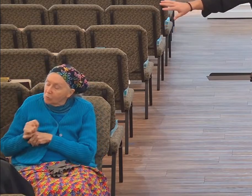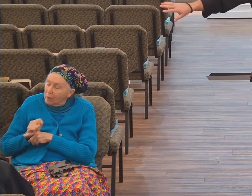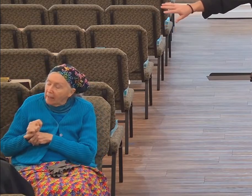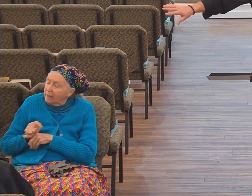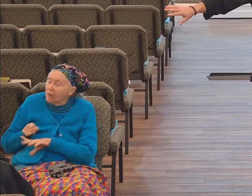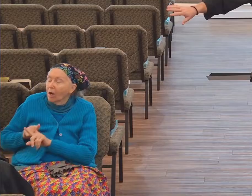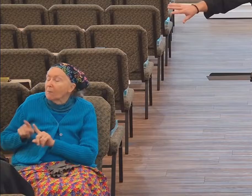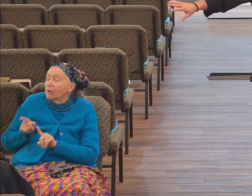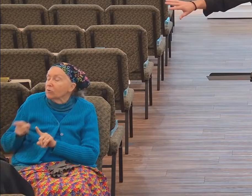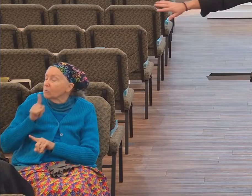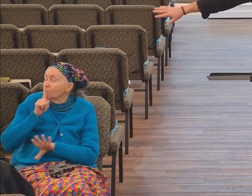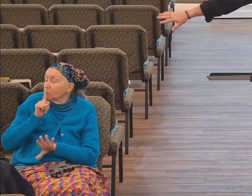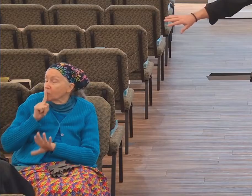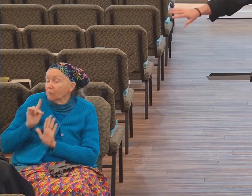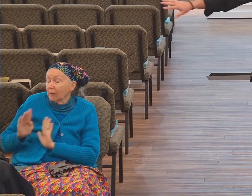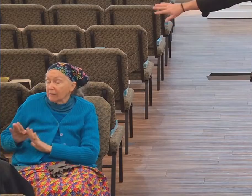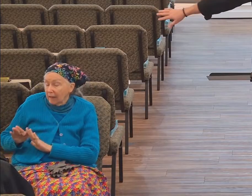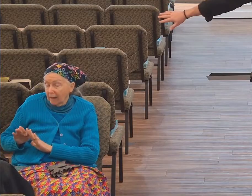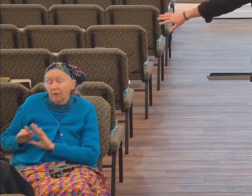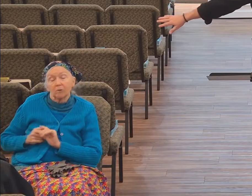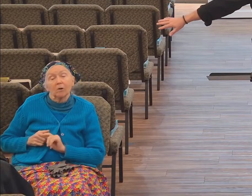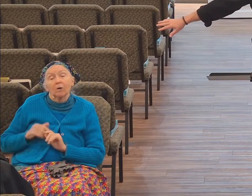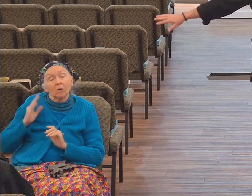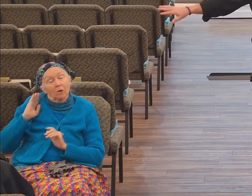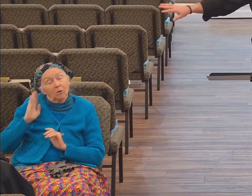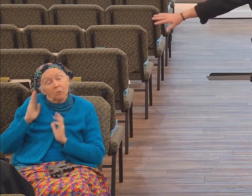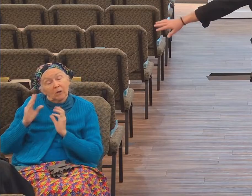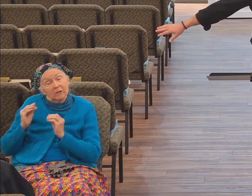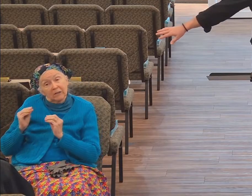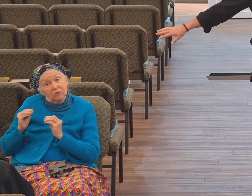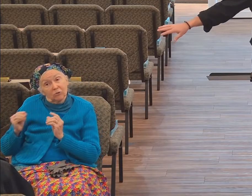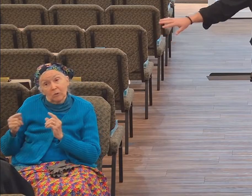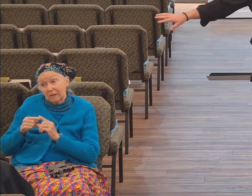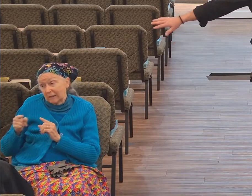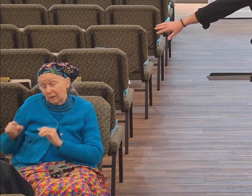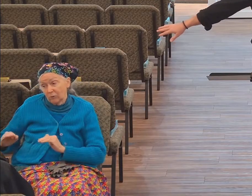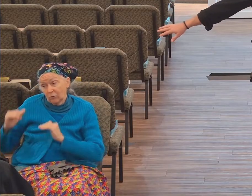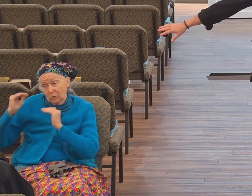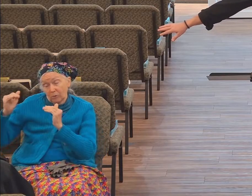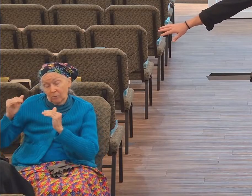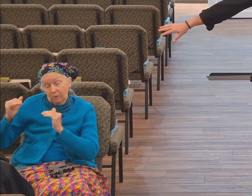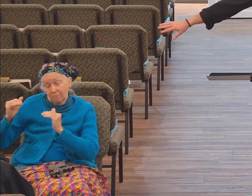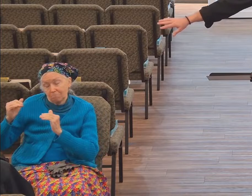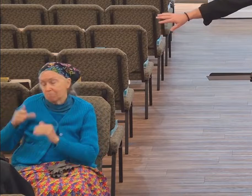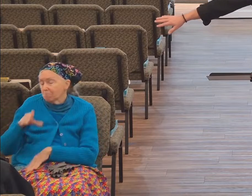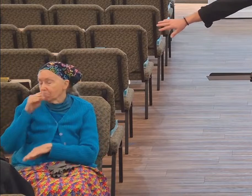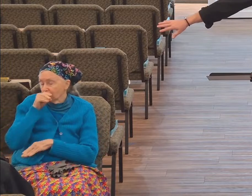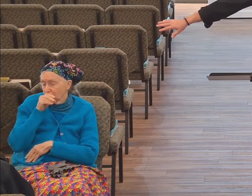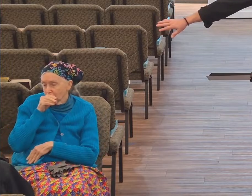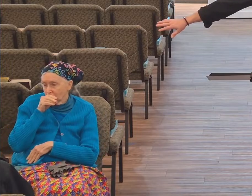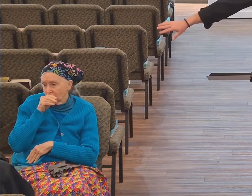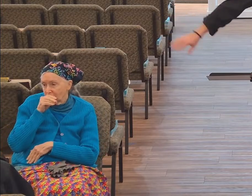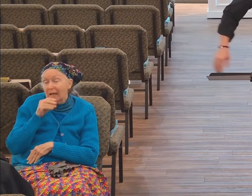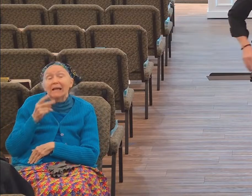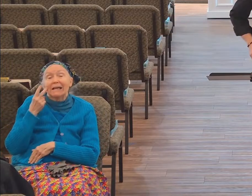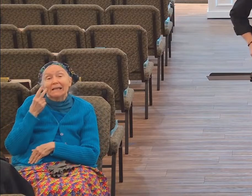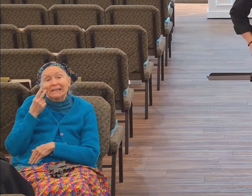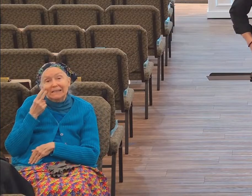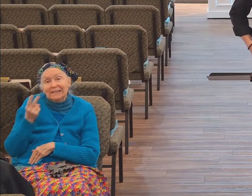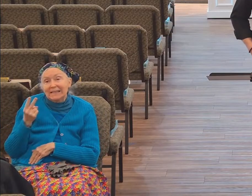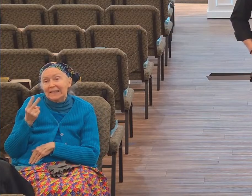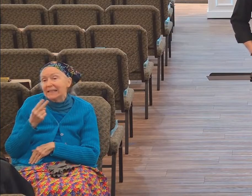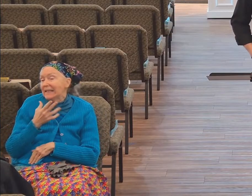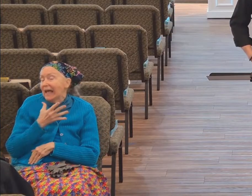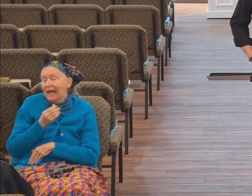socially, exist and survive. But until then, keep your mouth shut. To be seen, not heard type thing, right? They